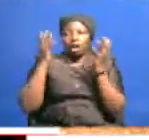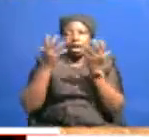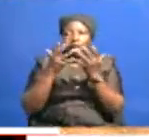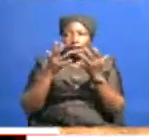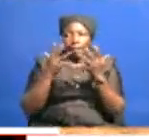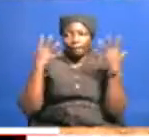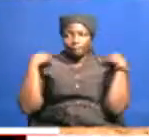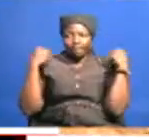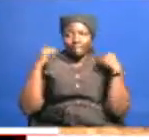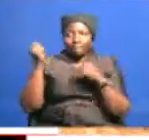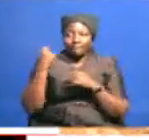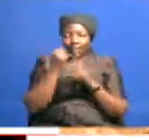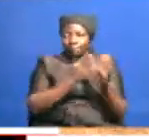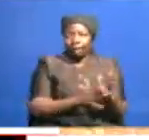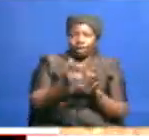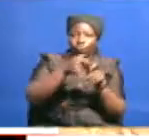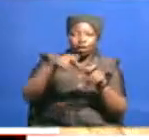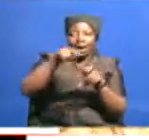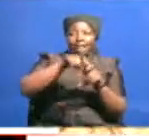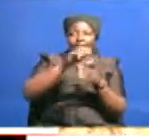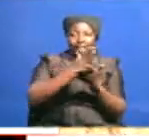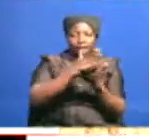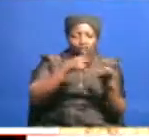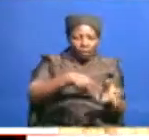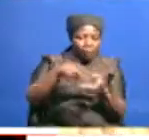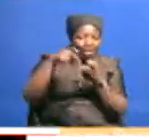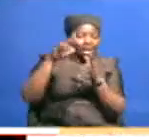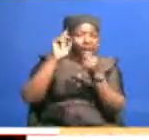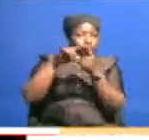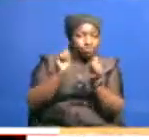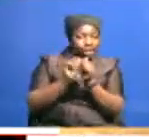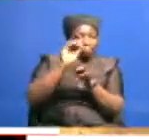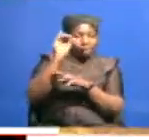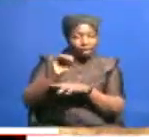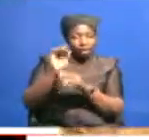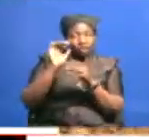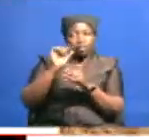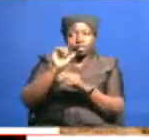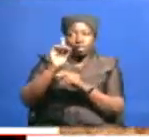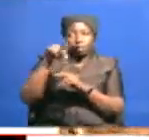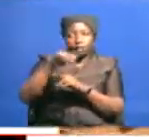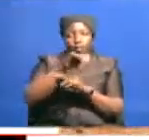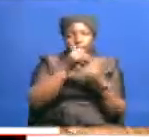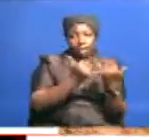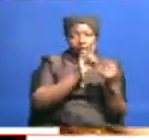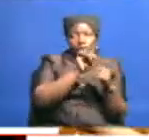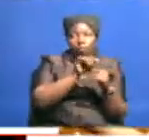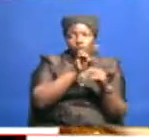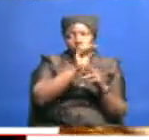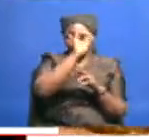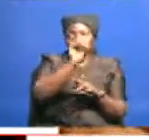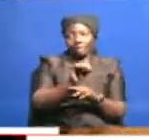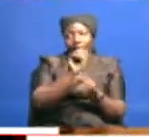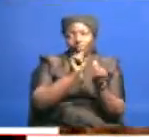Kenya plans to increase the share of mining to 10% of GDP from the current 1.2% as spelled out in Vision